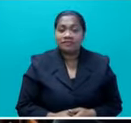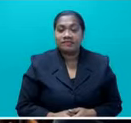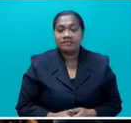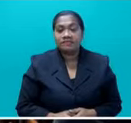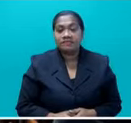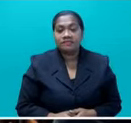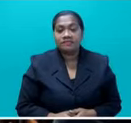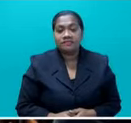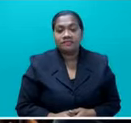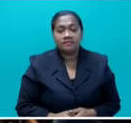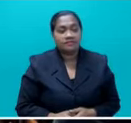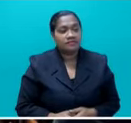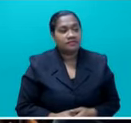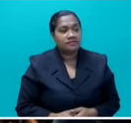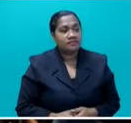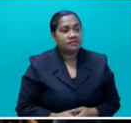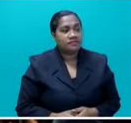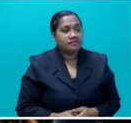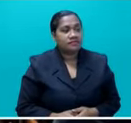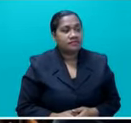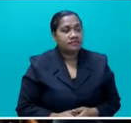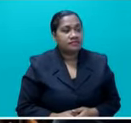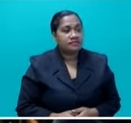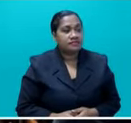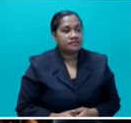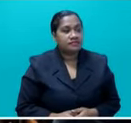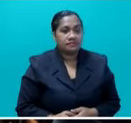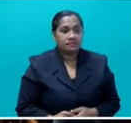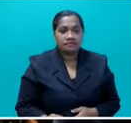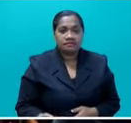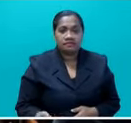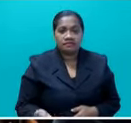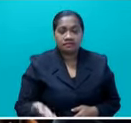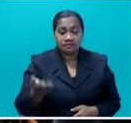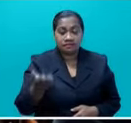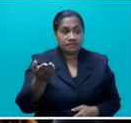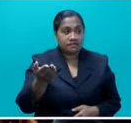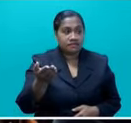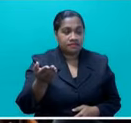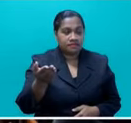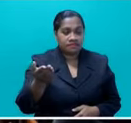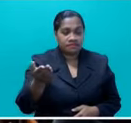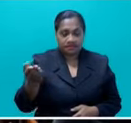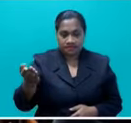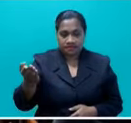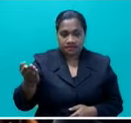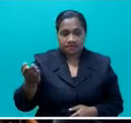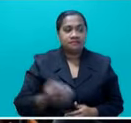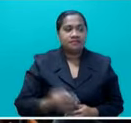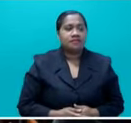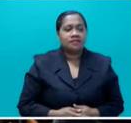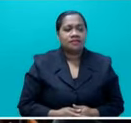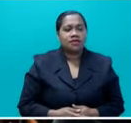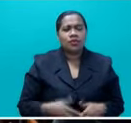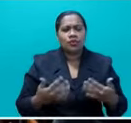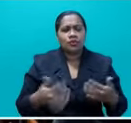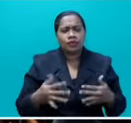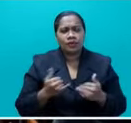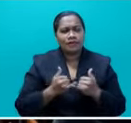Honorable Attorney General, you have the floor. Mr. Speaker, sir, it's very interesting how